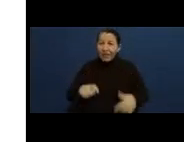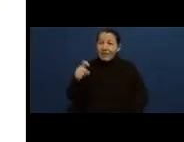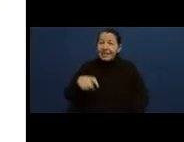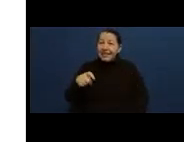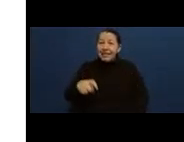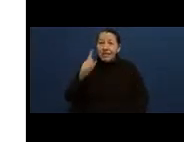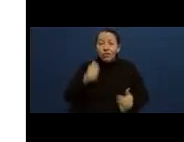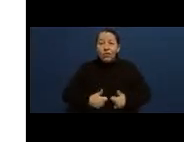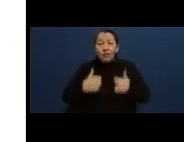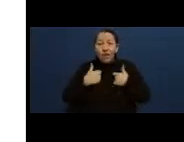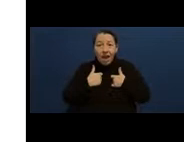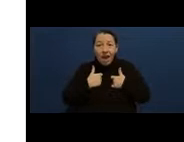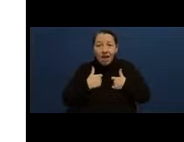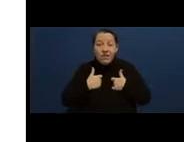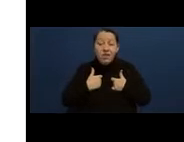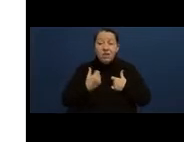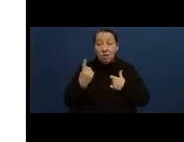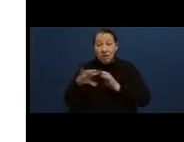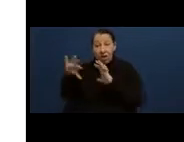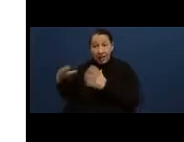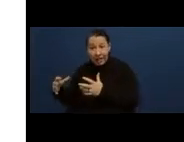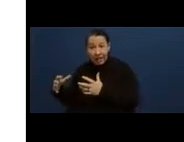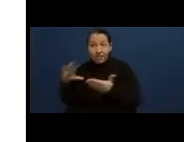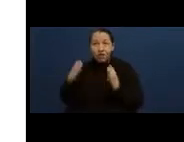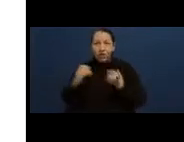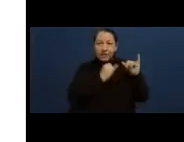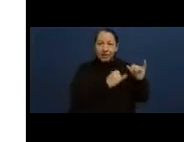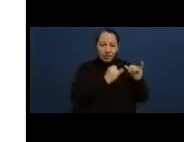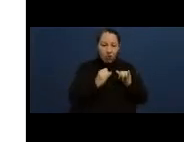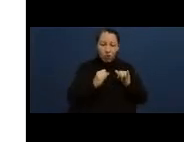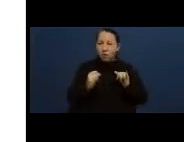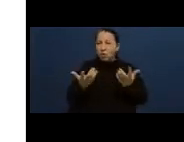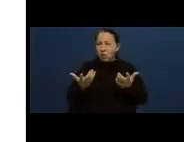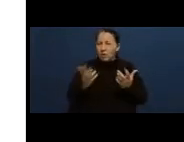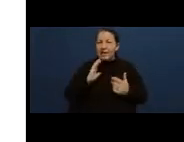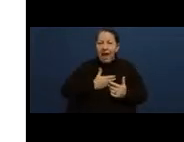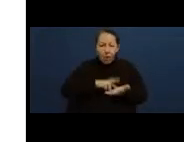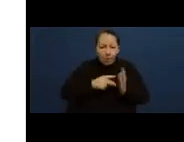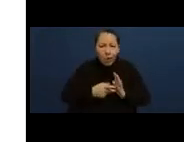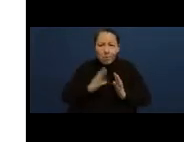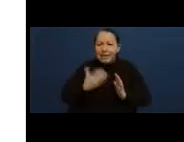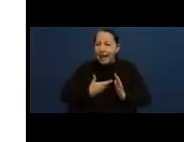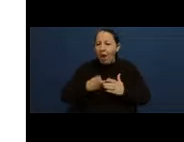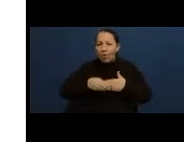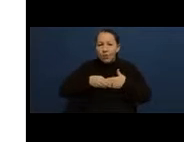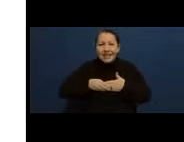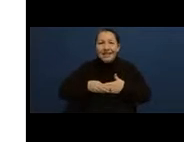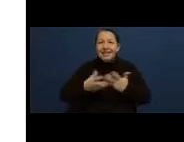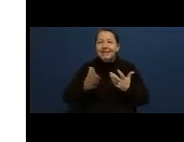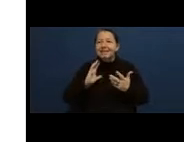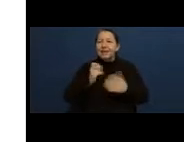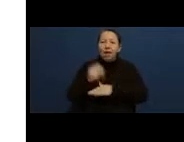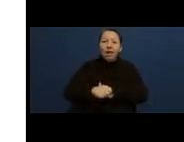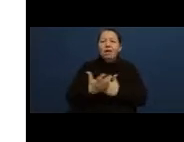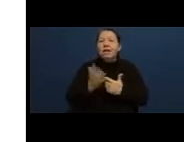Collective versus individualism as of today, our purpose, our resilience, our gender roles not